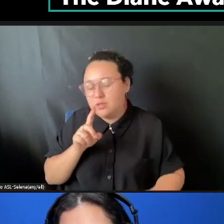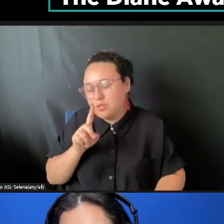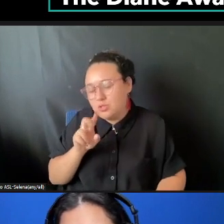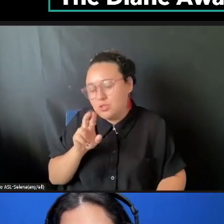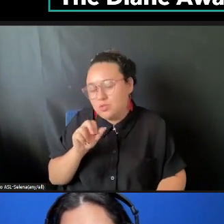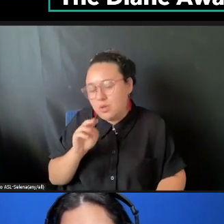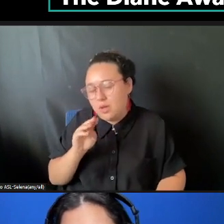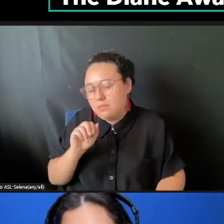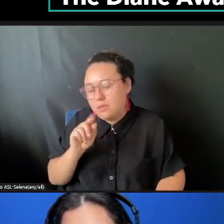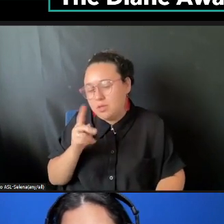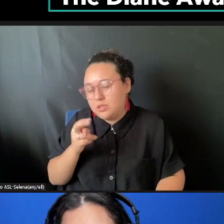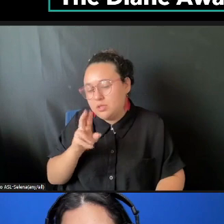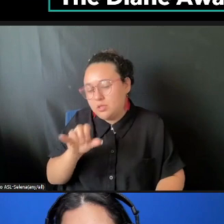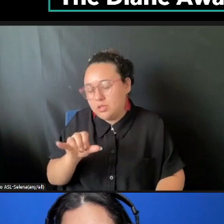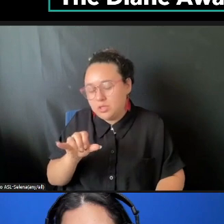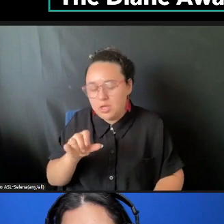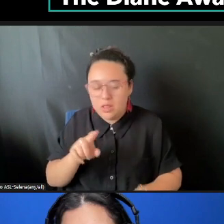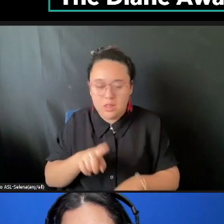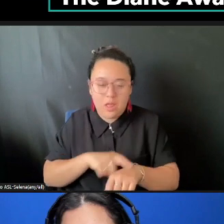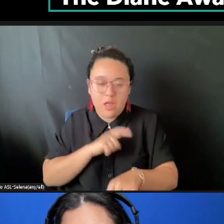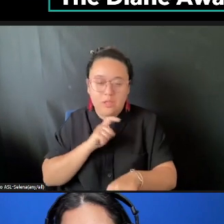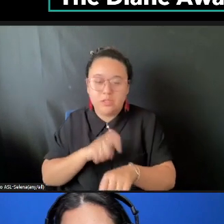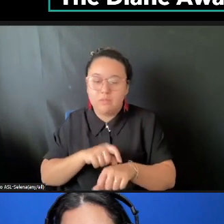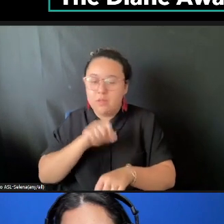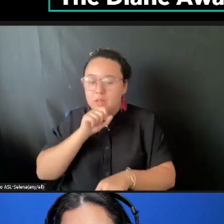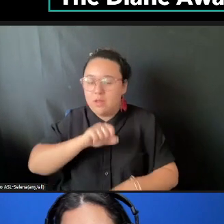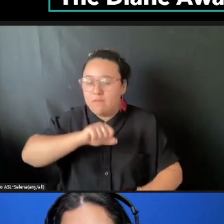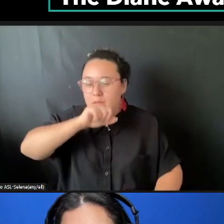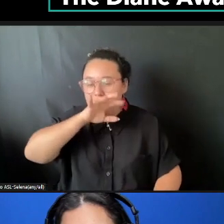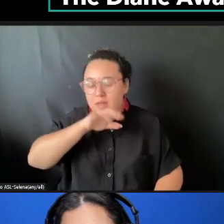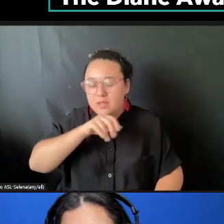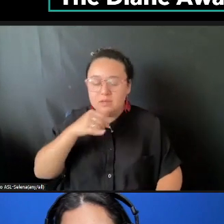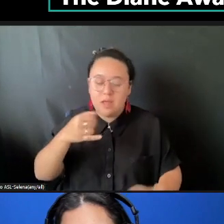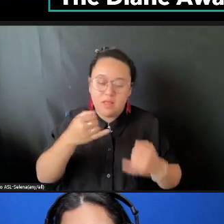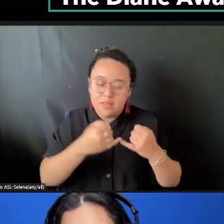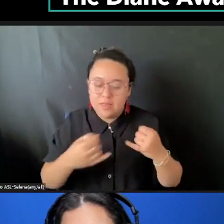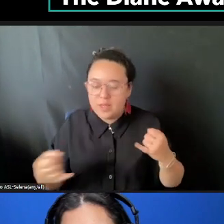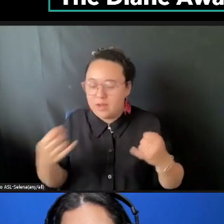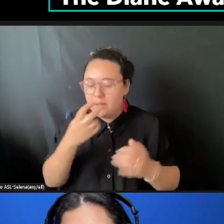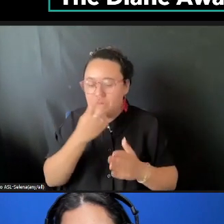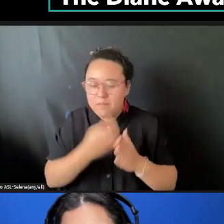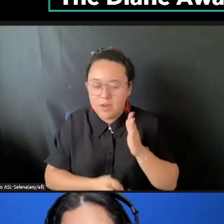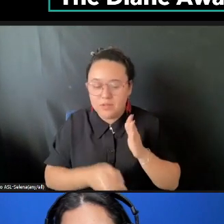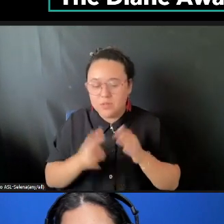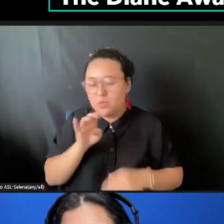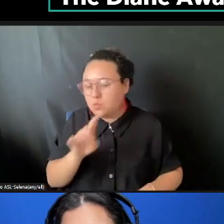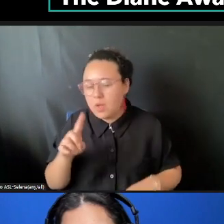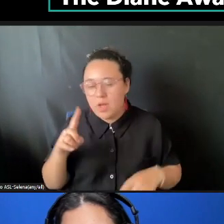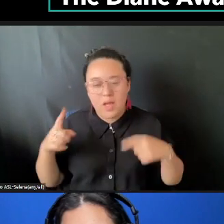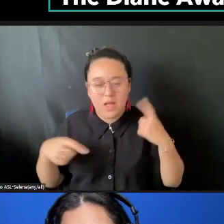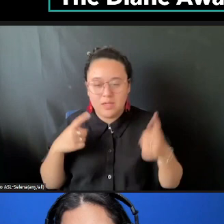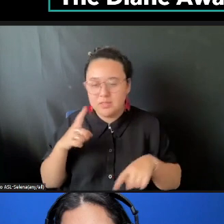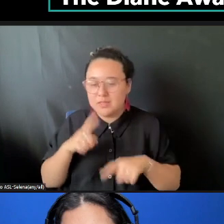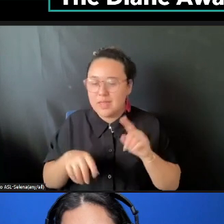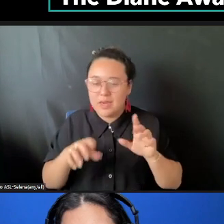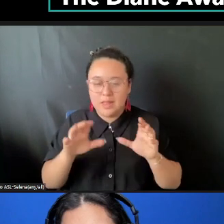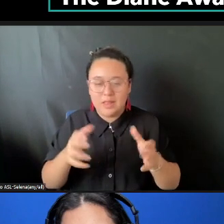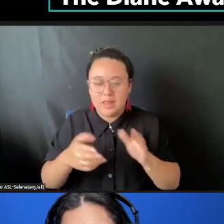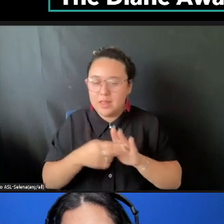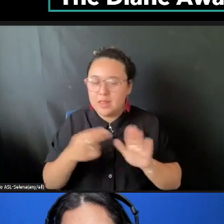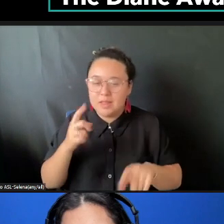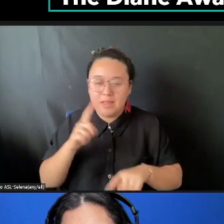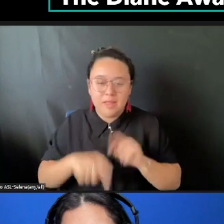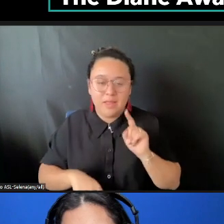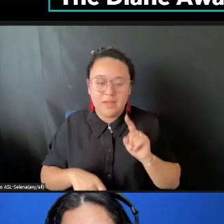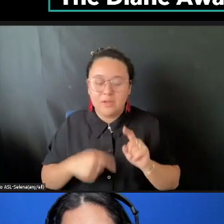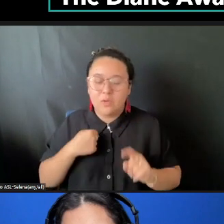I also love the mess of a nonlinear, immersive, wild thing that can't even be categorized. And I think